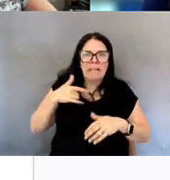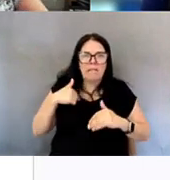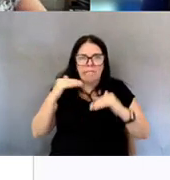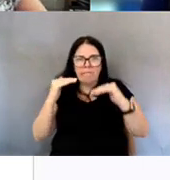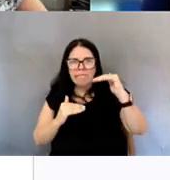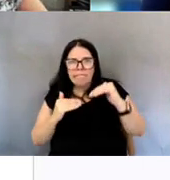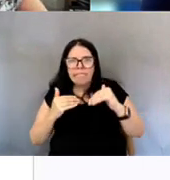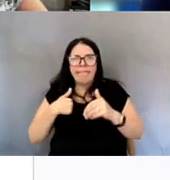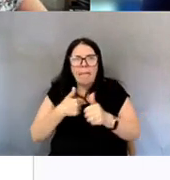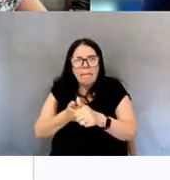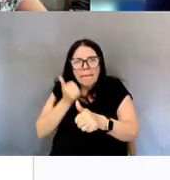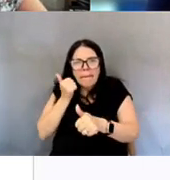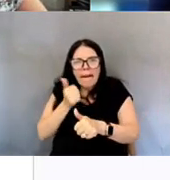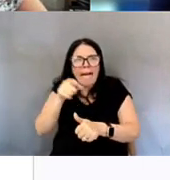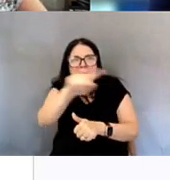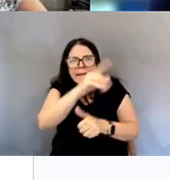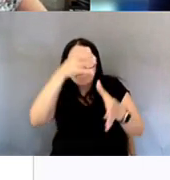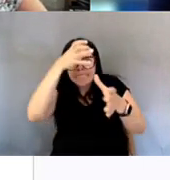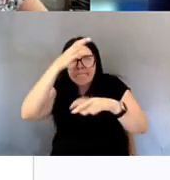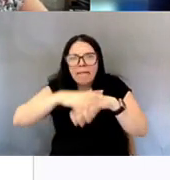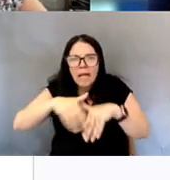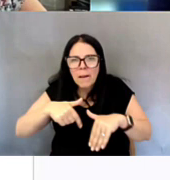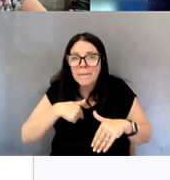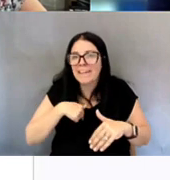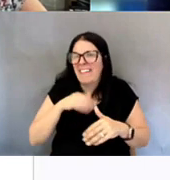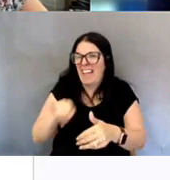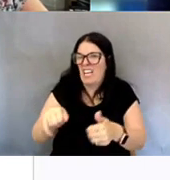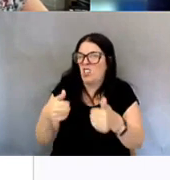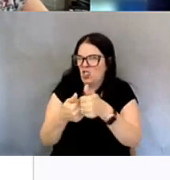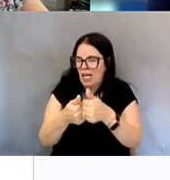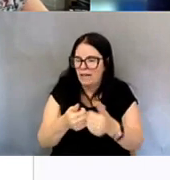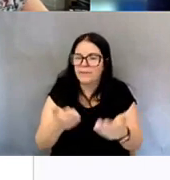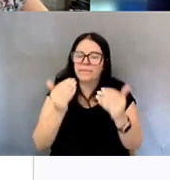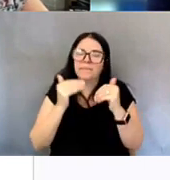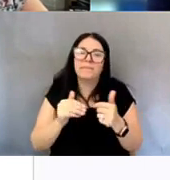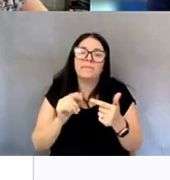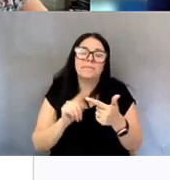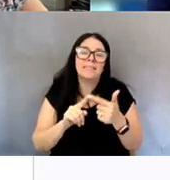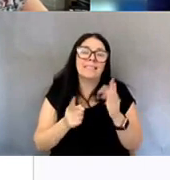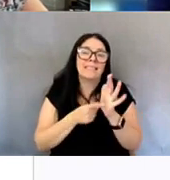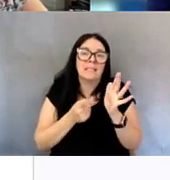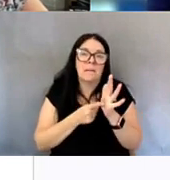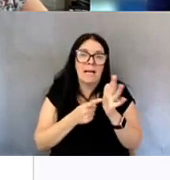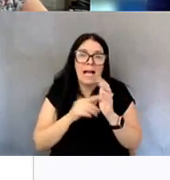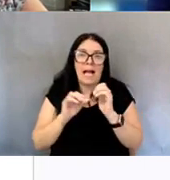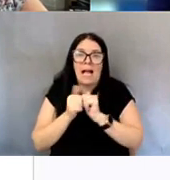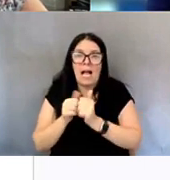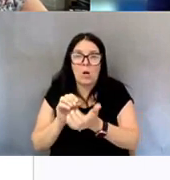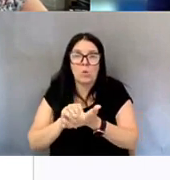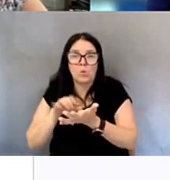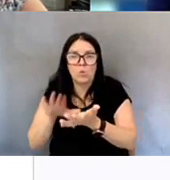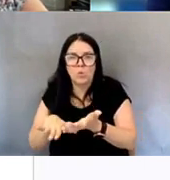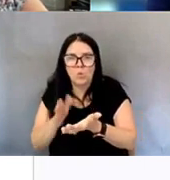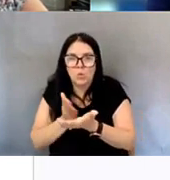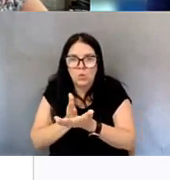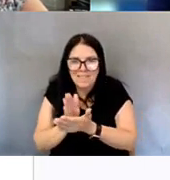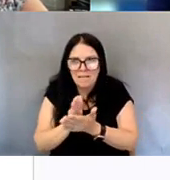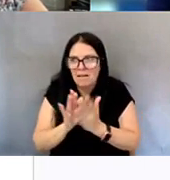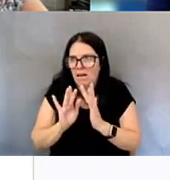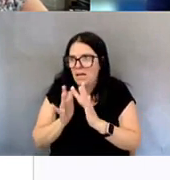Some bottlenecks are the navigation and online tools,